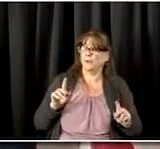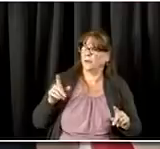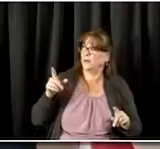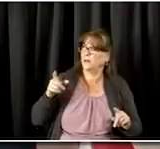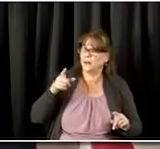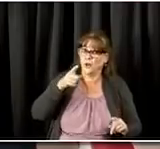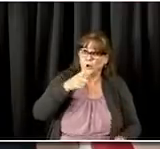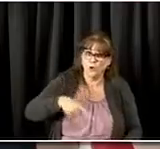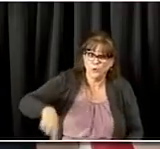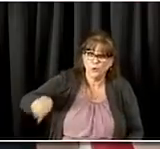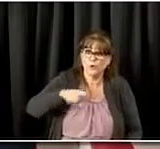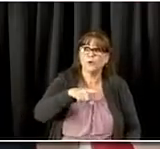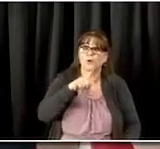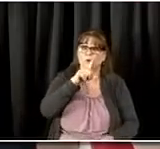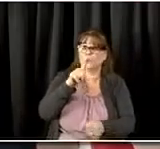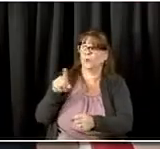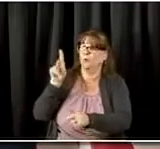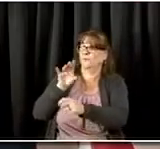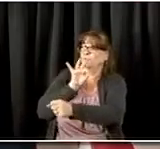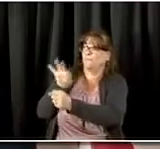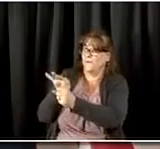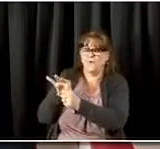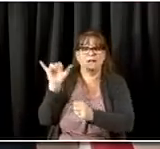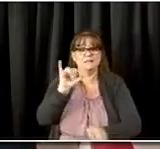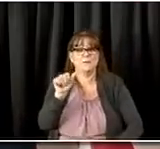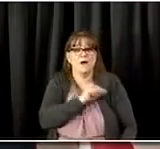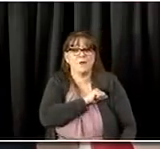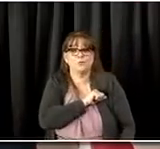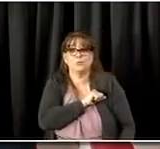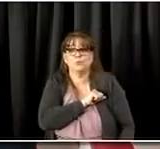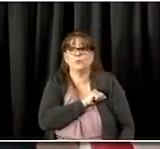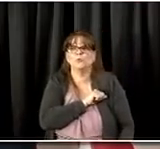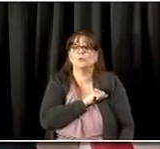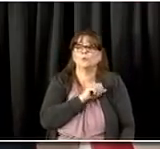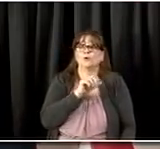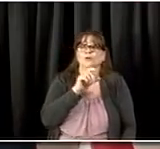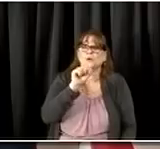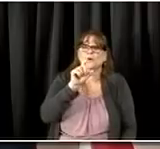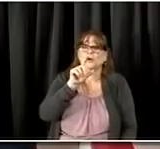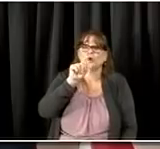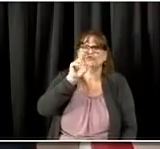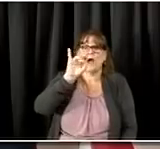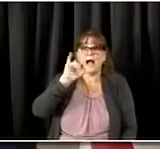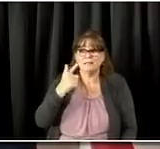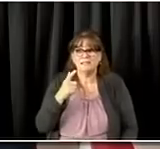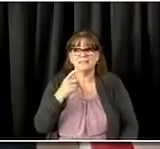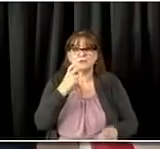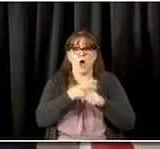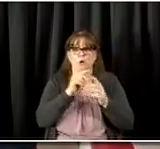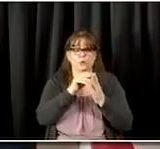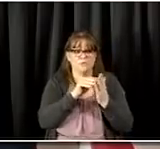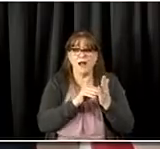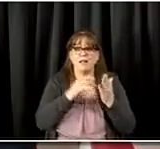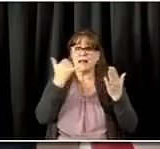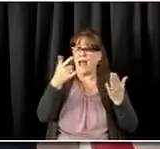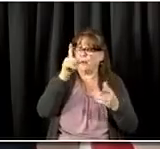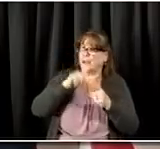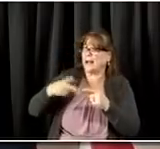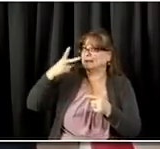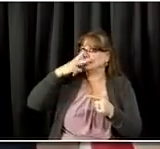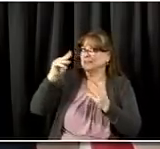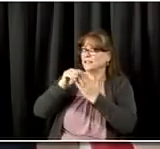is incomplete at best. It's hard for many to get a test these days and much harder to get a rapid test. There's no new economic stimulus, which forces